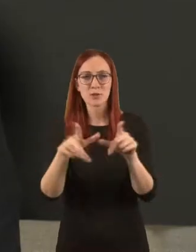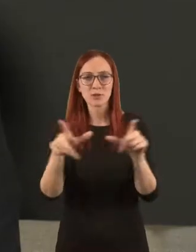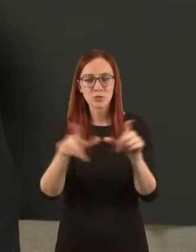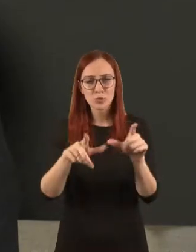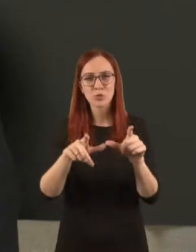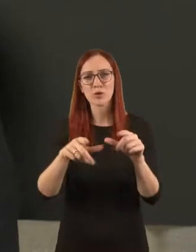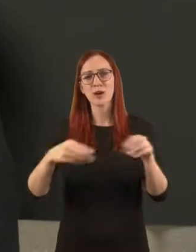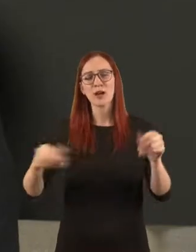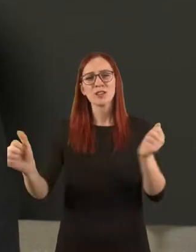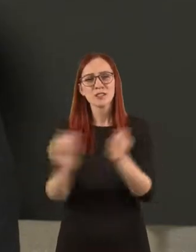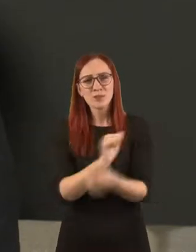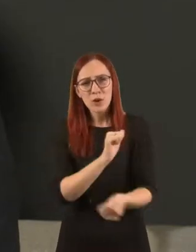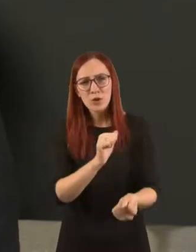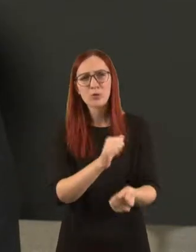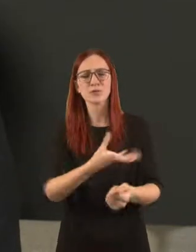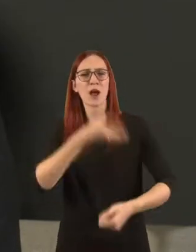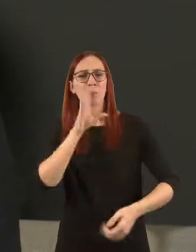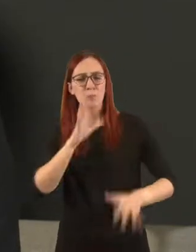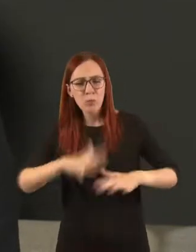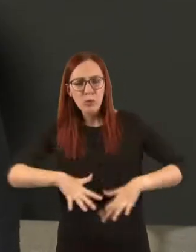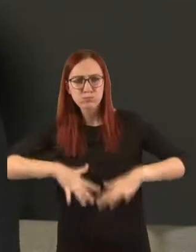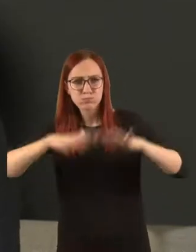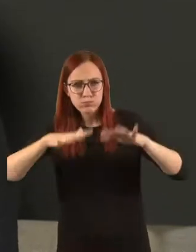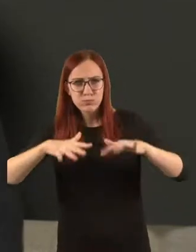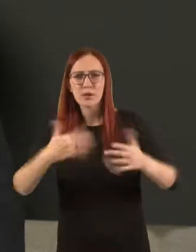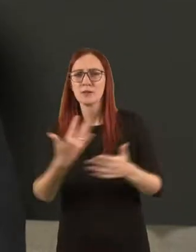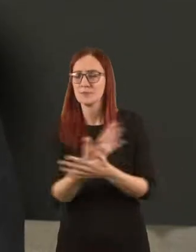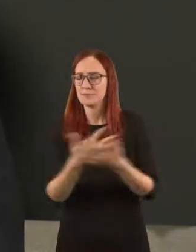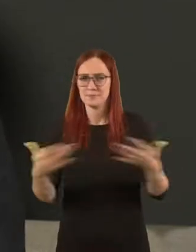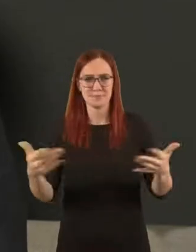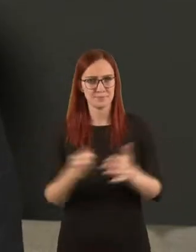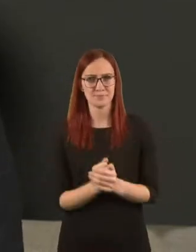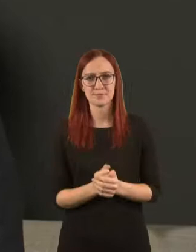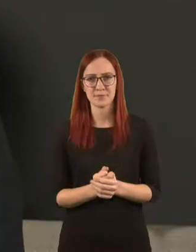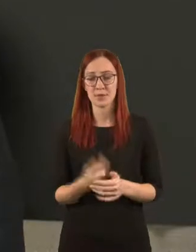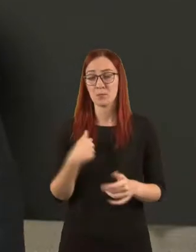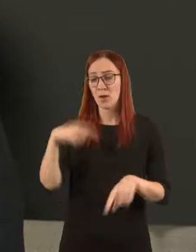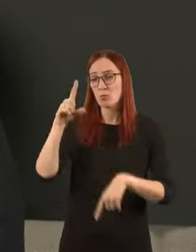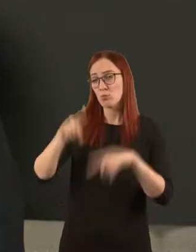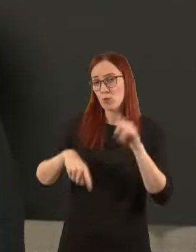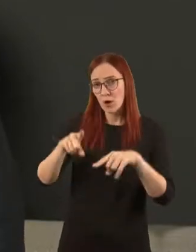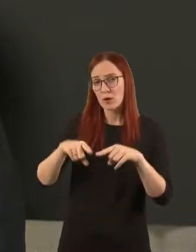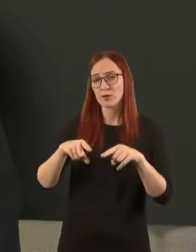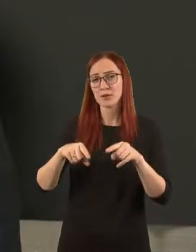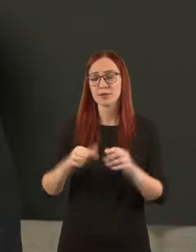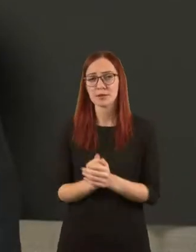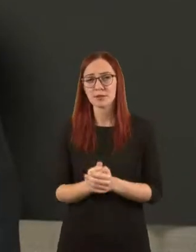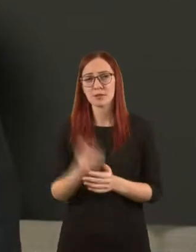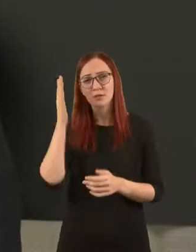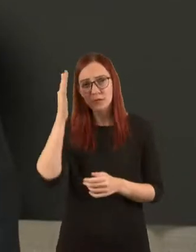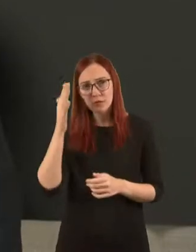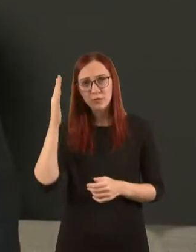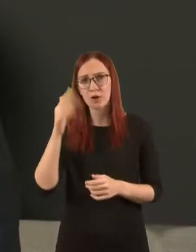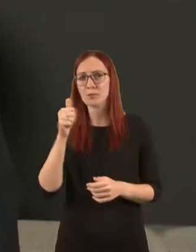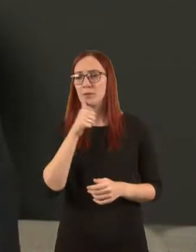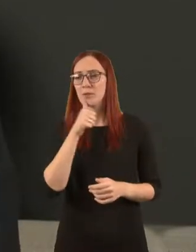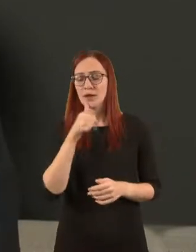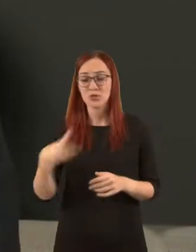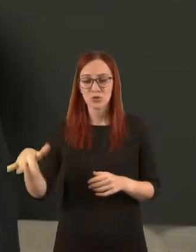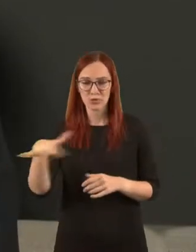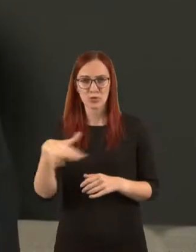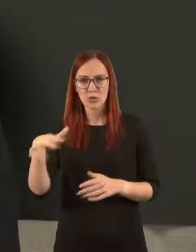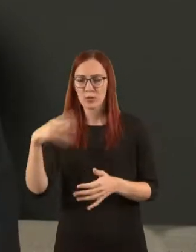what measures we'll need to take and what awaits us, for example, natural disasters